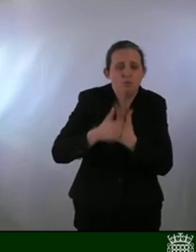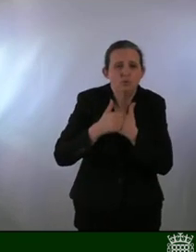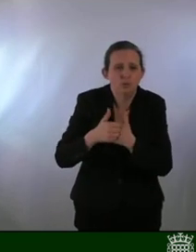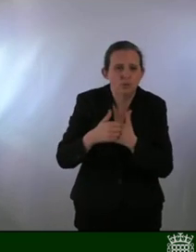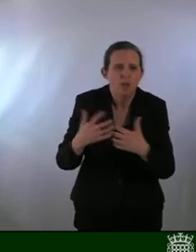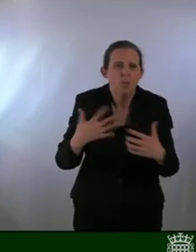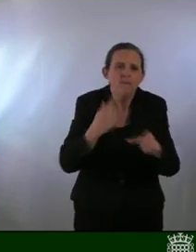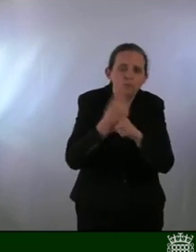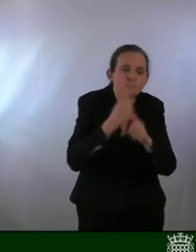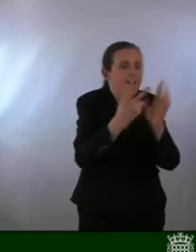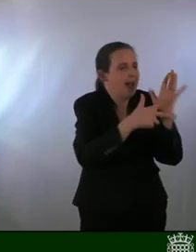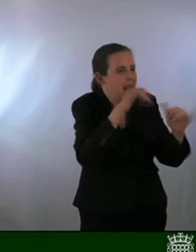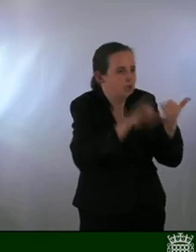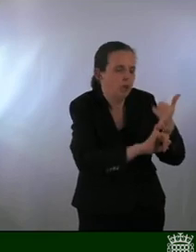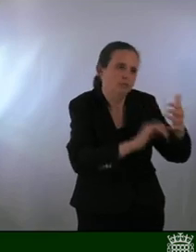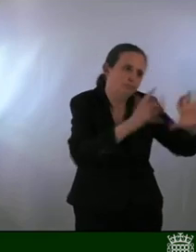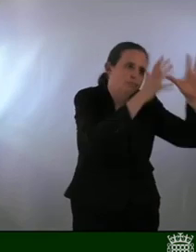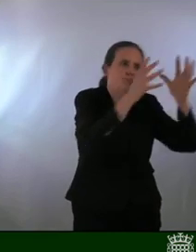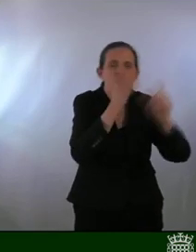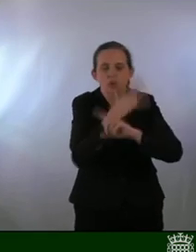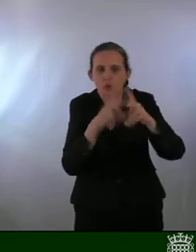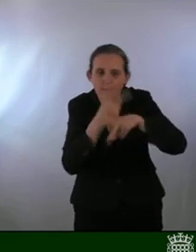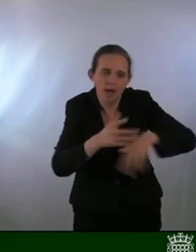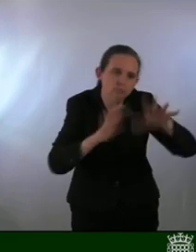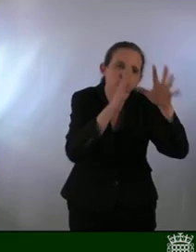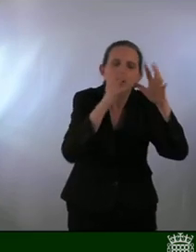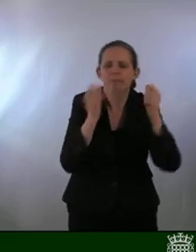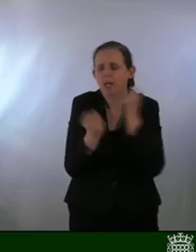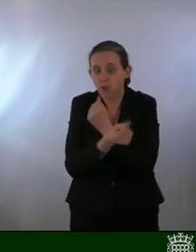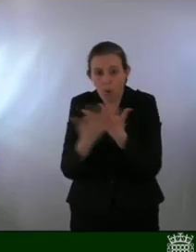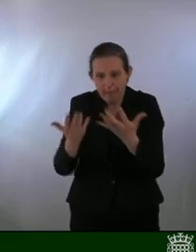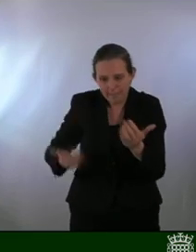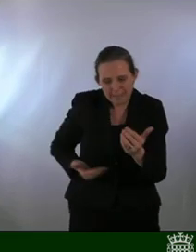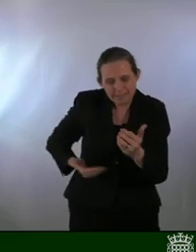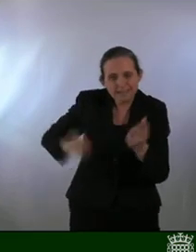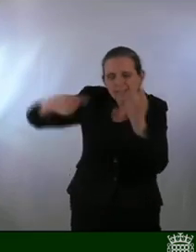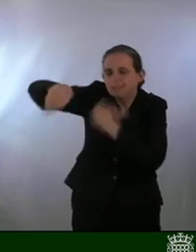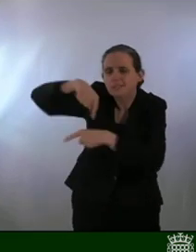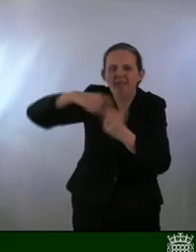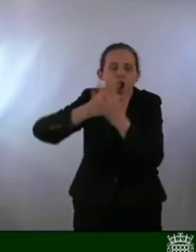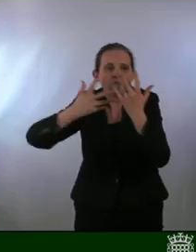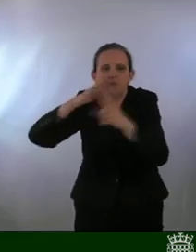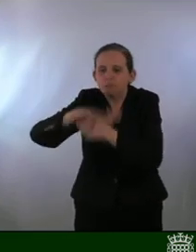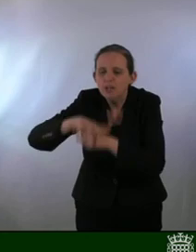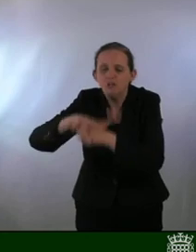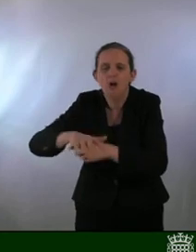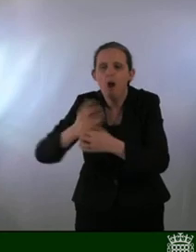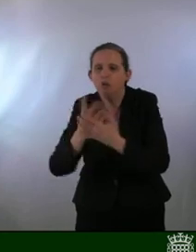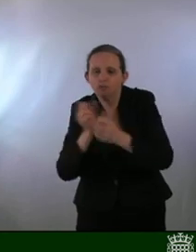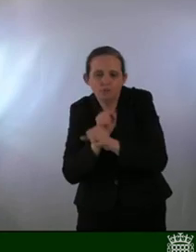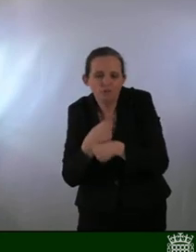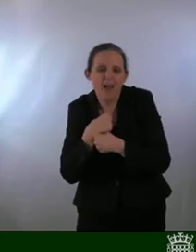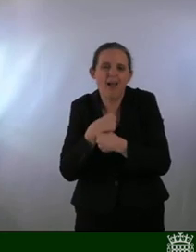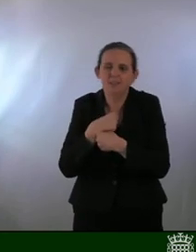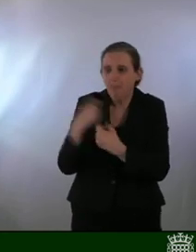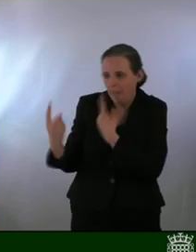the NHS and social care, but so many businesses also under intense pressure and under intense stress, looking to see